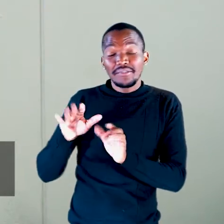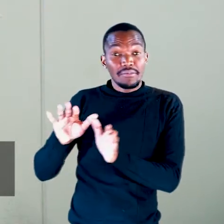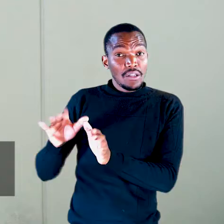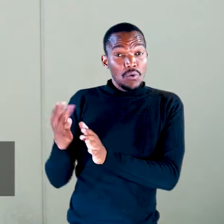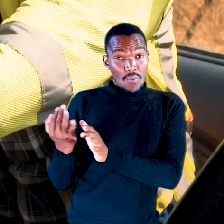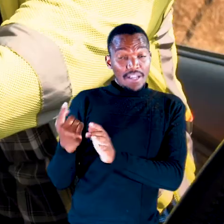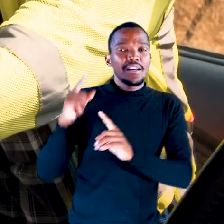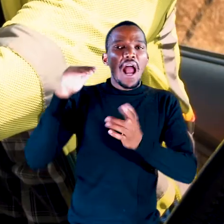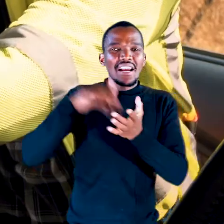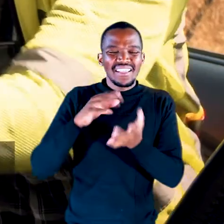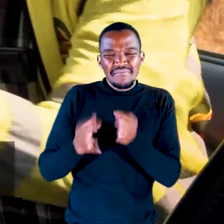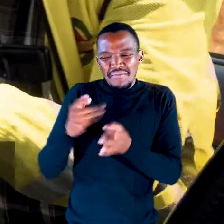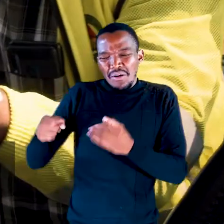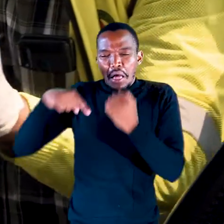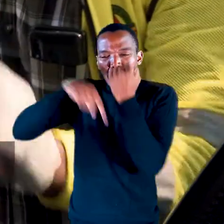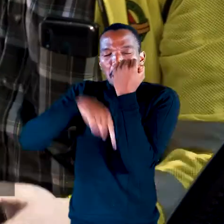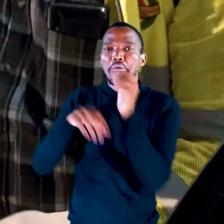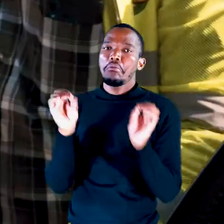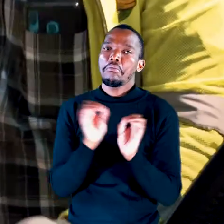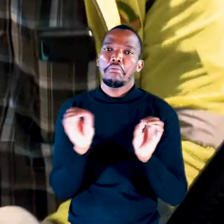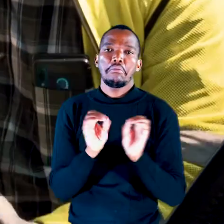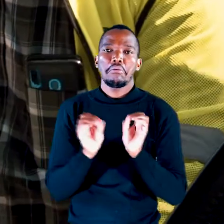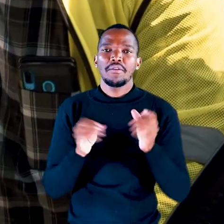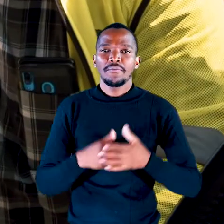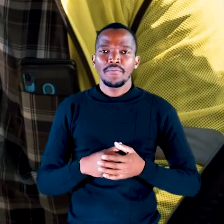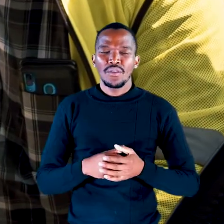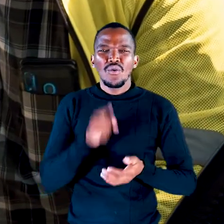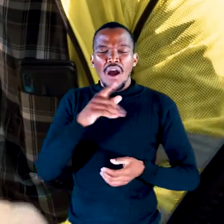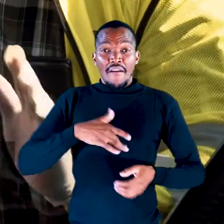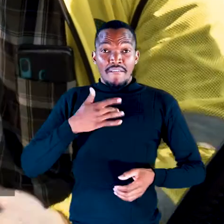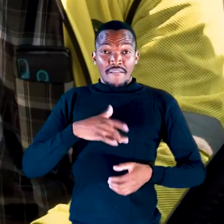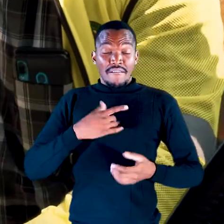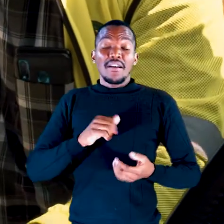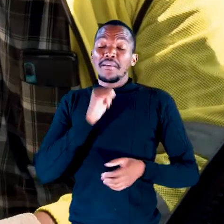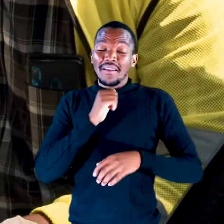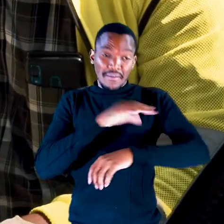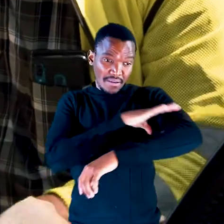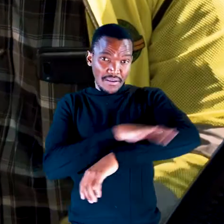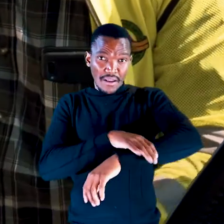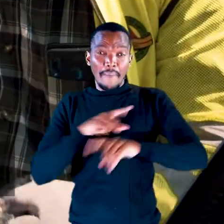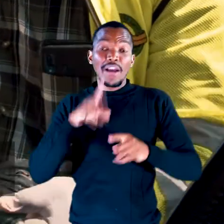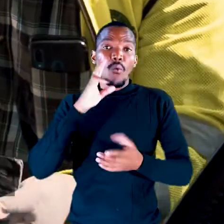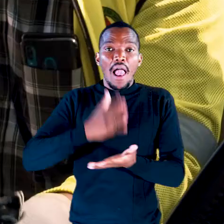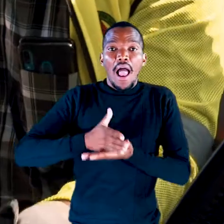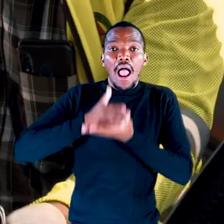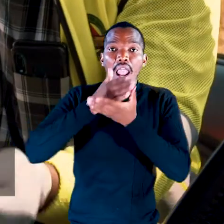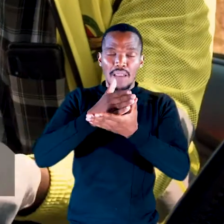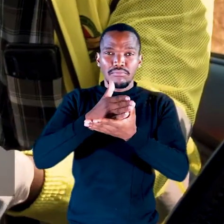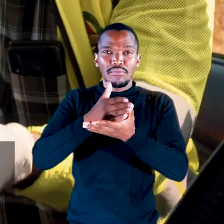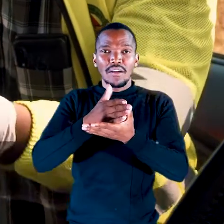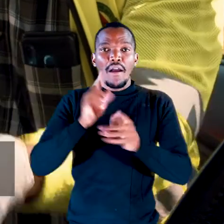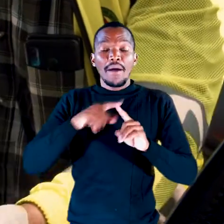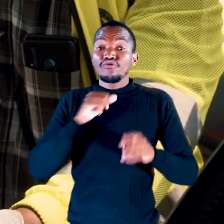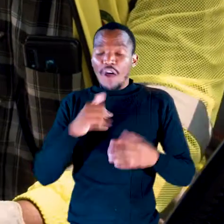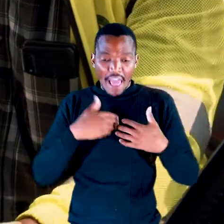tse di sentse di sa tsenelelang ka ko teng. Madam, utlwa botlhokwa letsogo a utlwa but re ile go thusa letsole ga rena